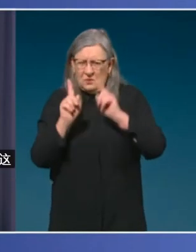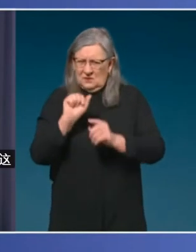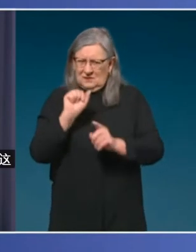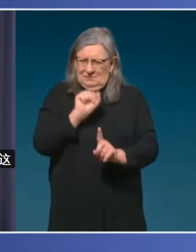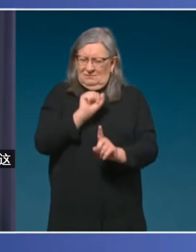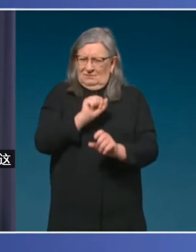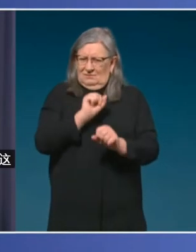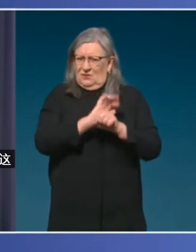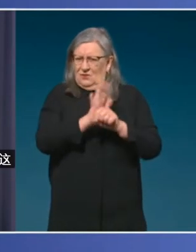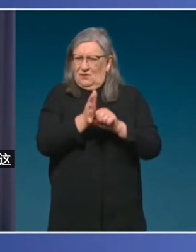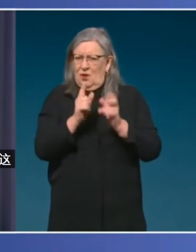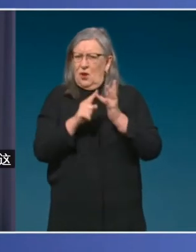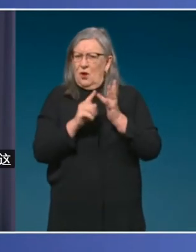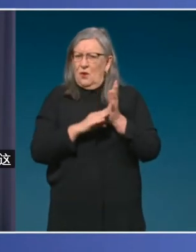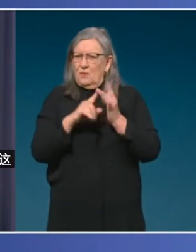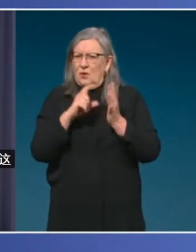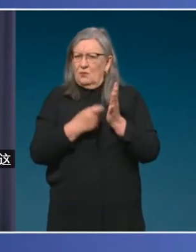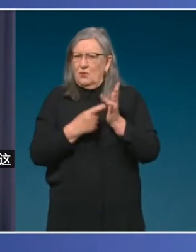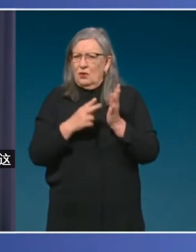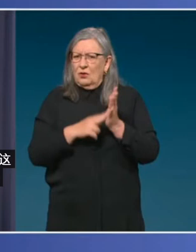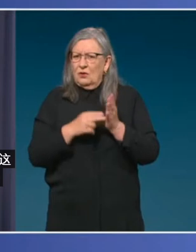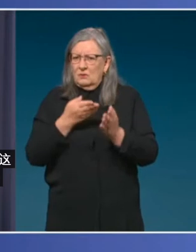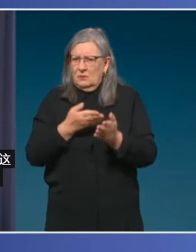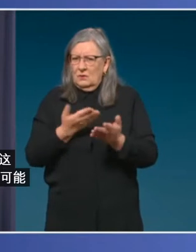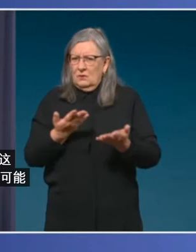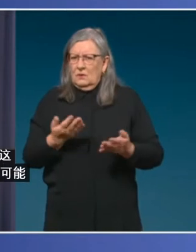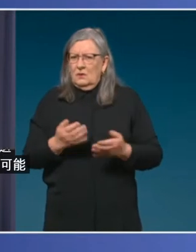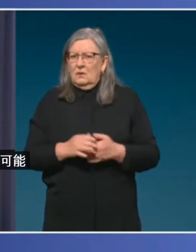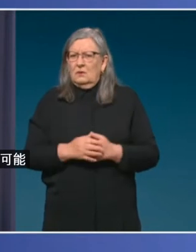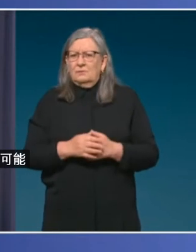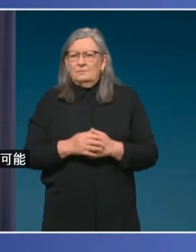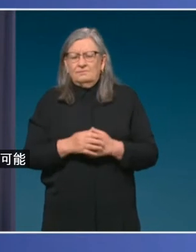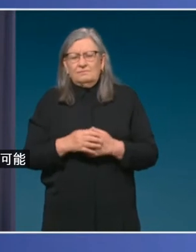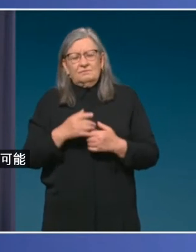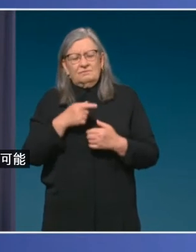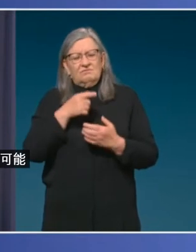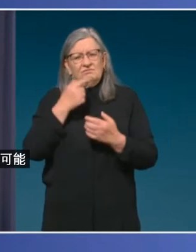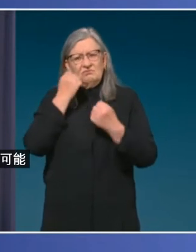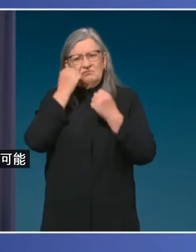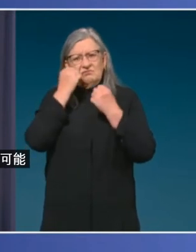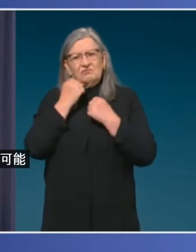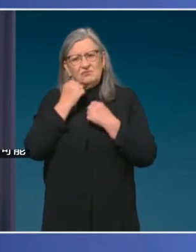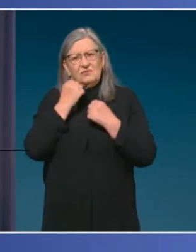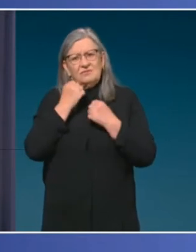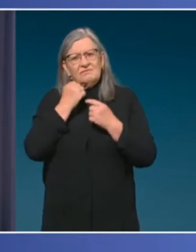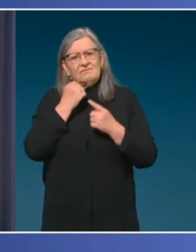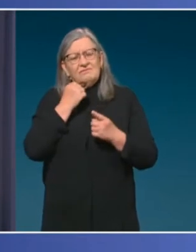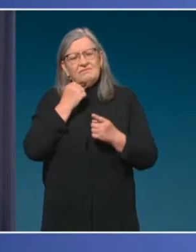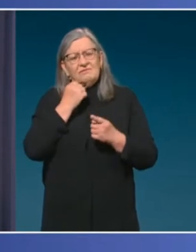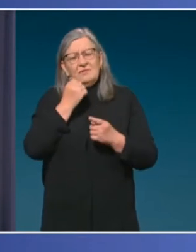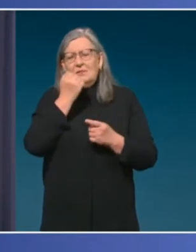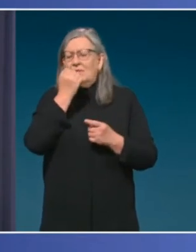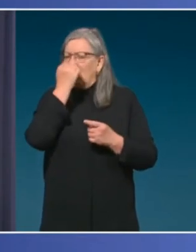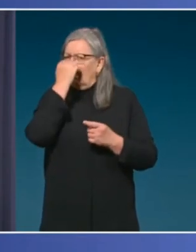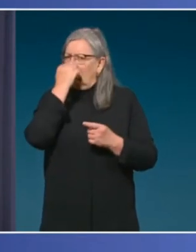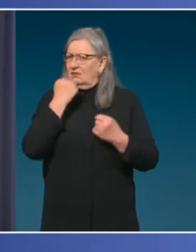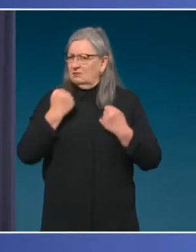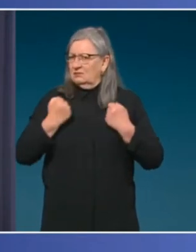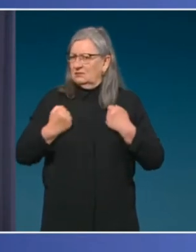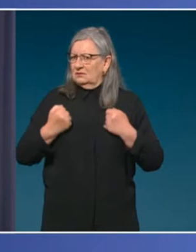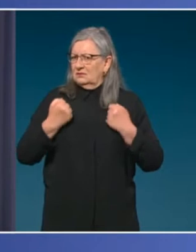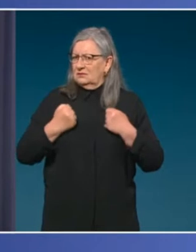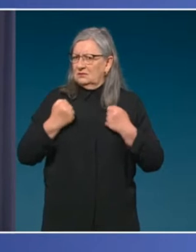course is showing some signs that it may be milder, but that's still to be determined. We will put